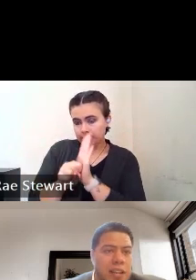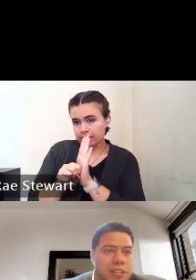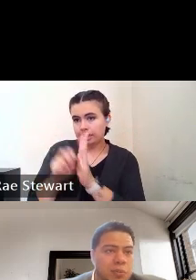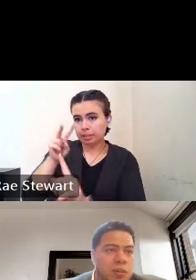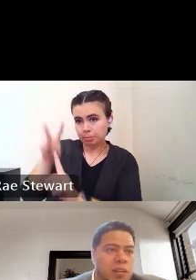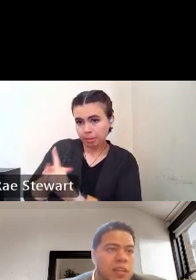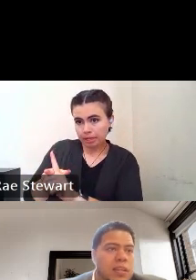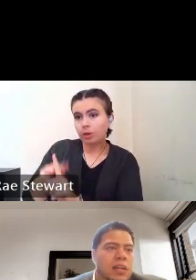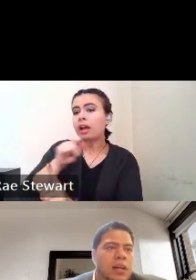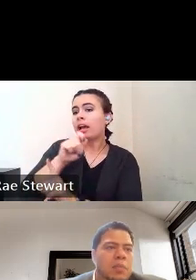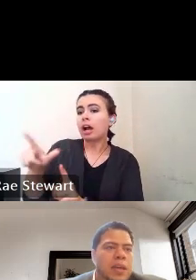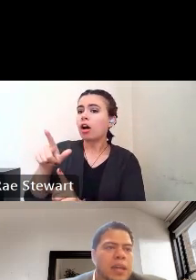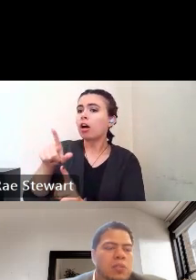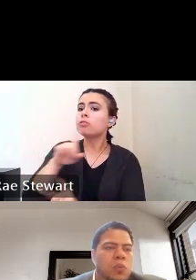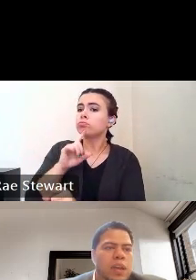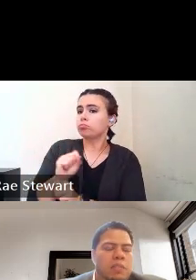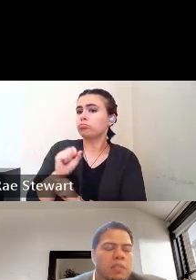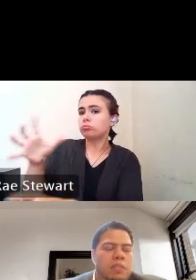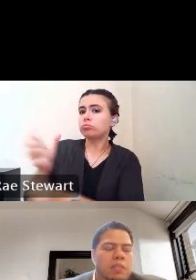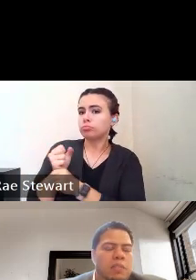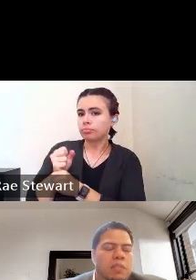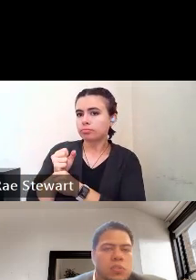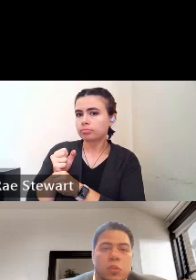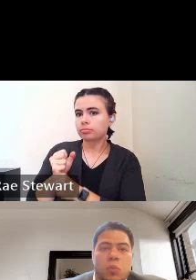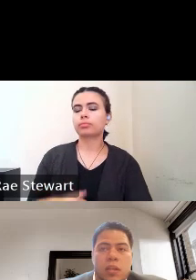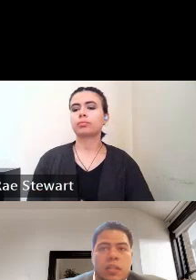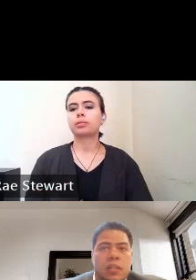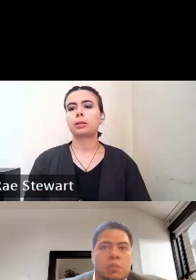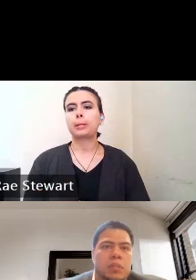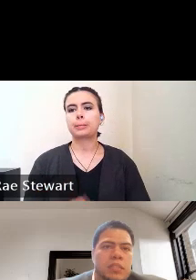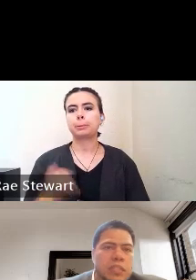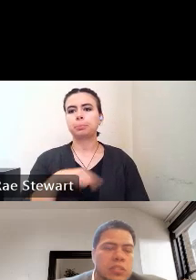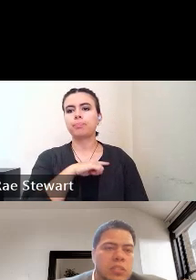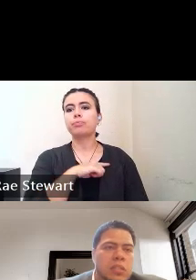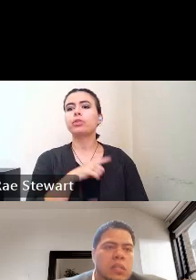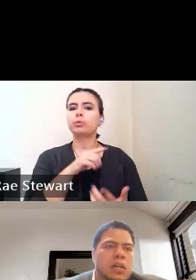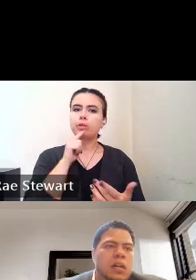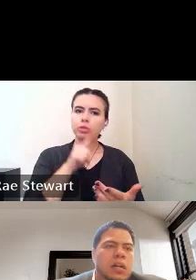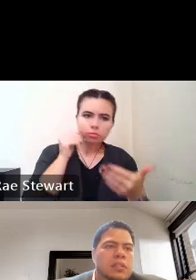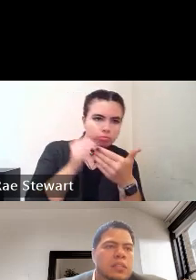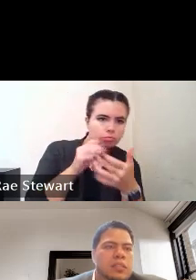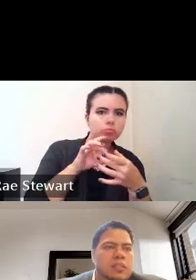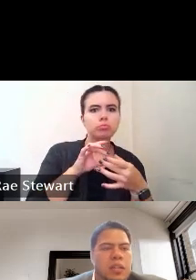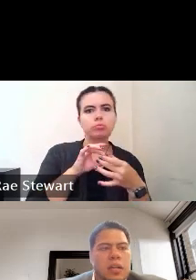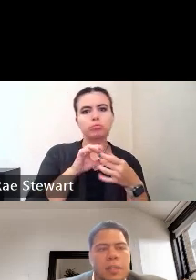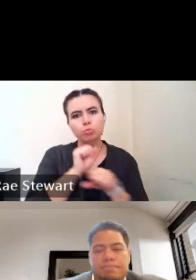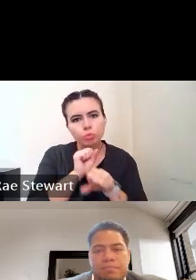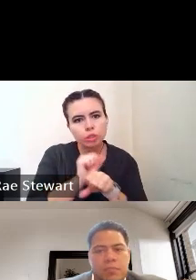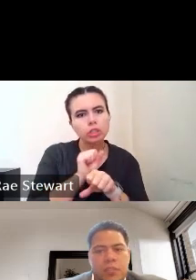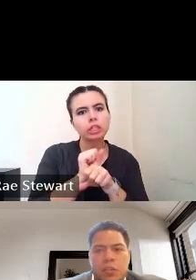actually got an award. And we have been very closely working on implementation